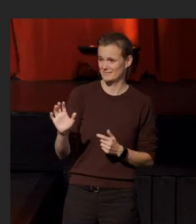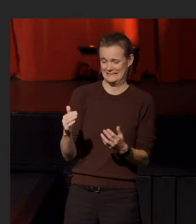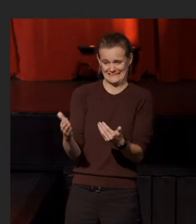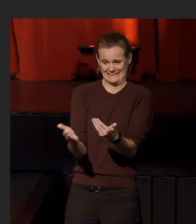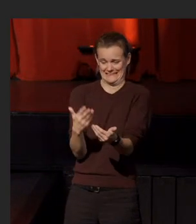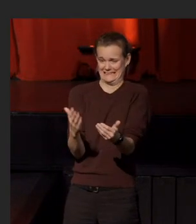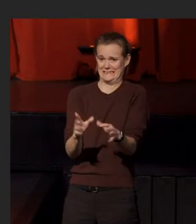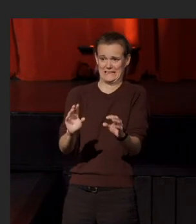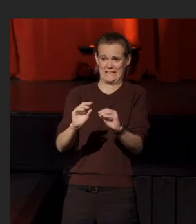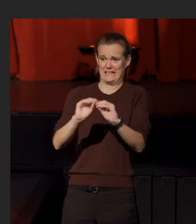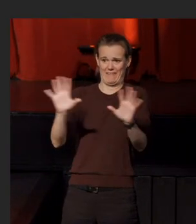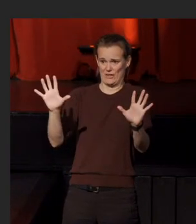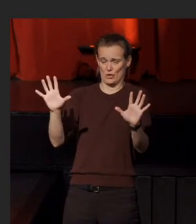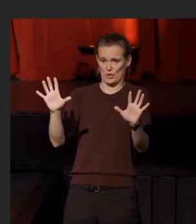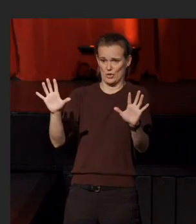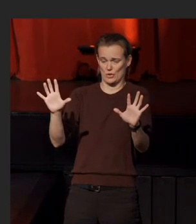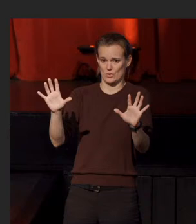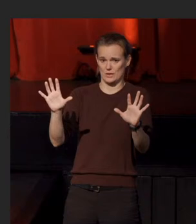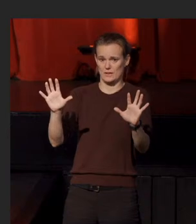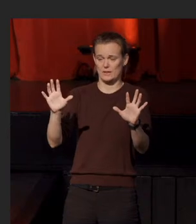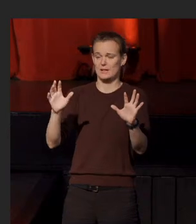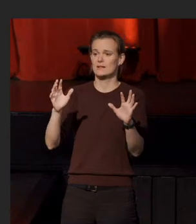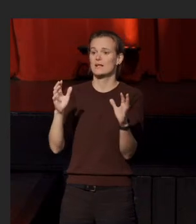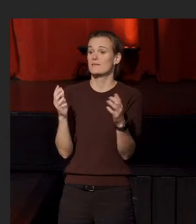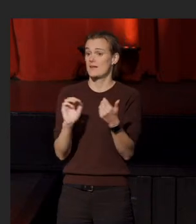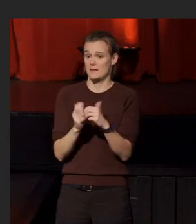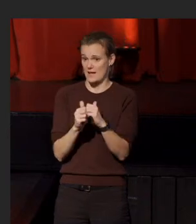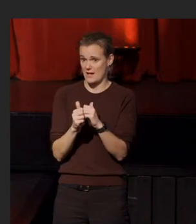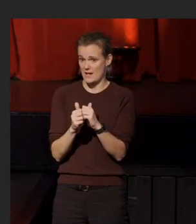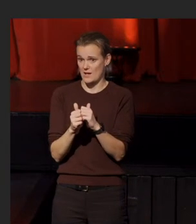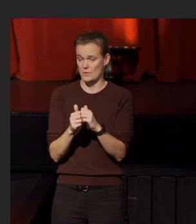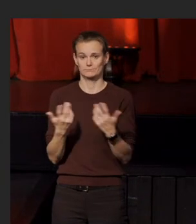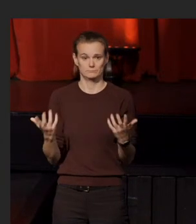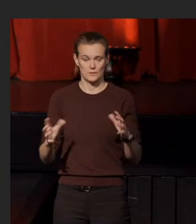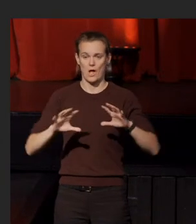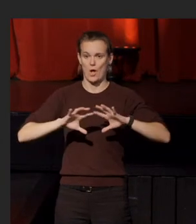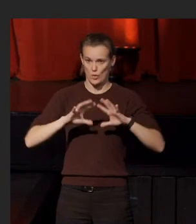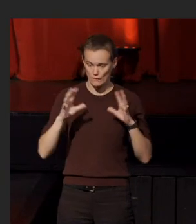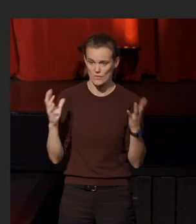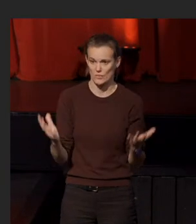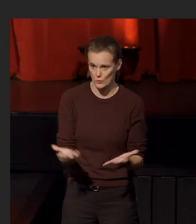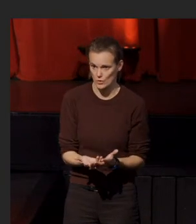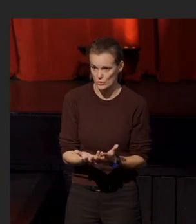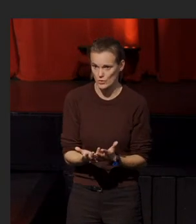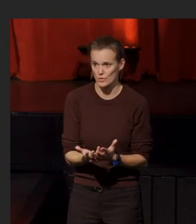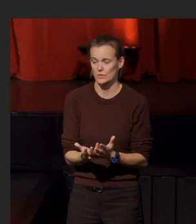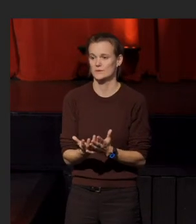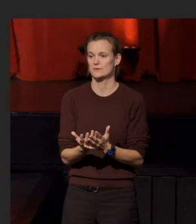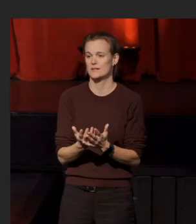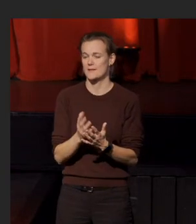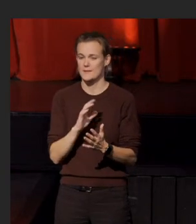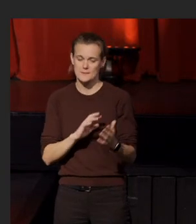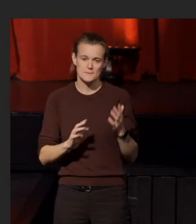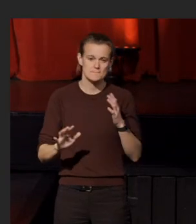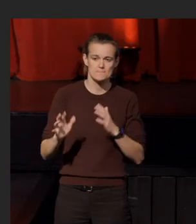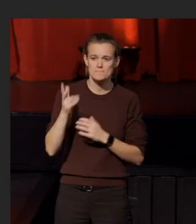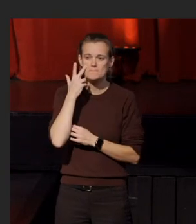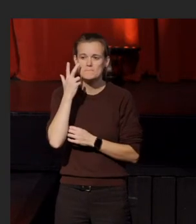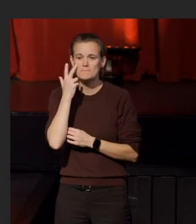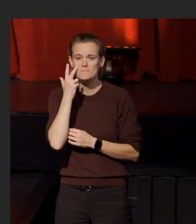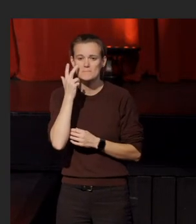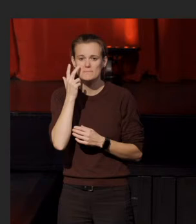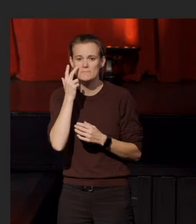set of experiments that are done on a planetary scale, really, involving billions of people. Simple